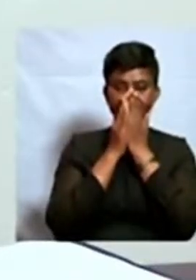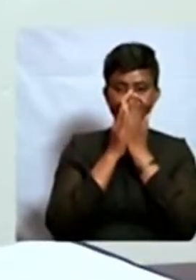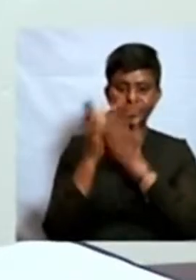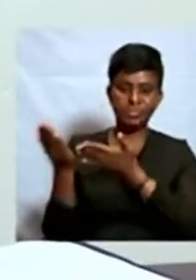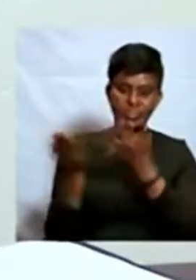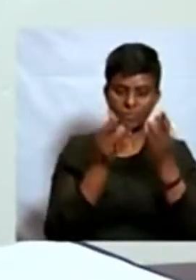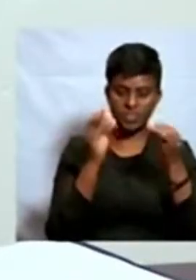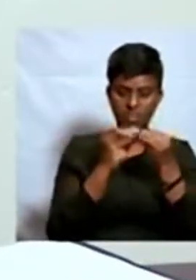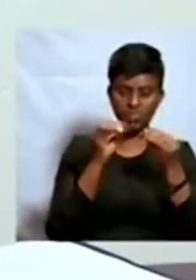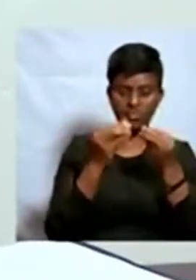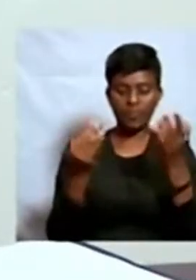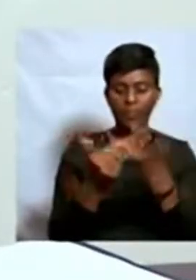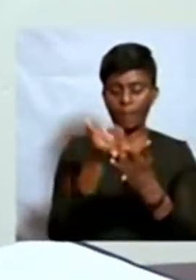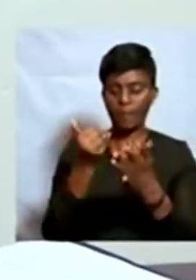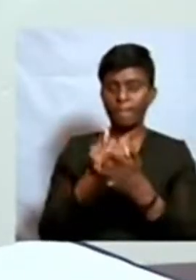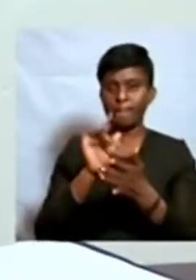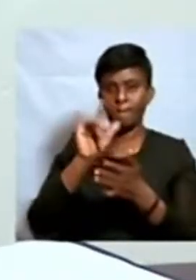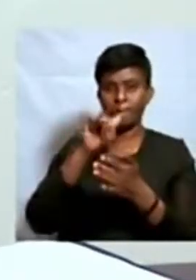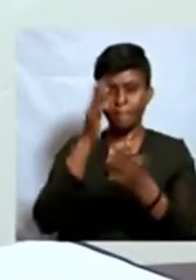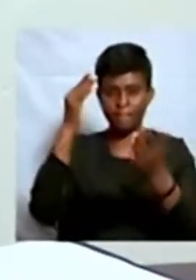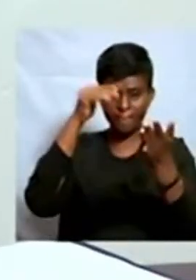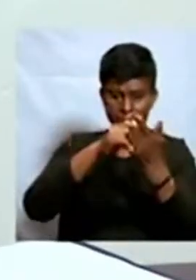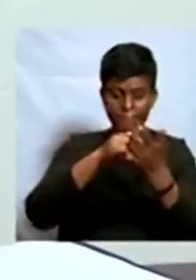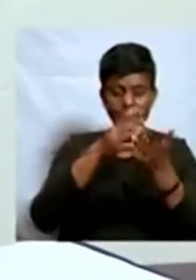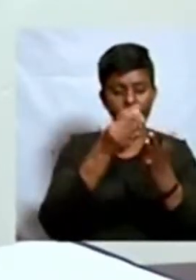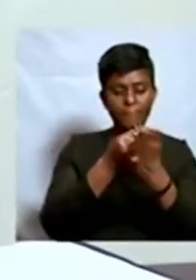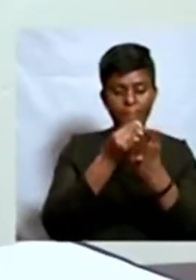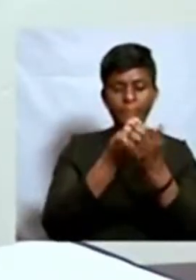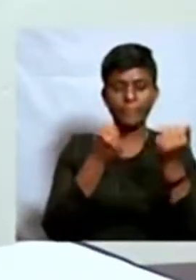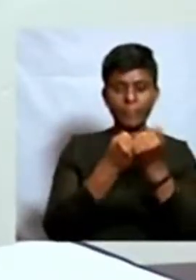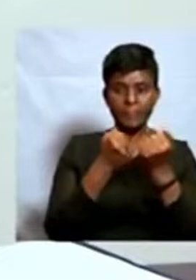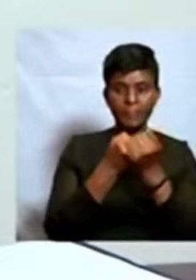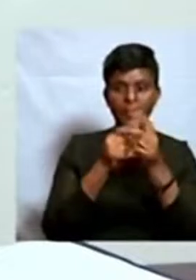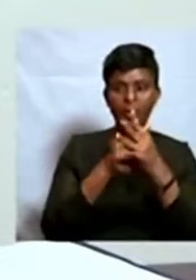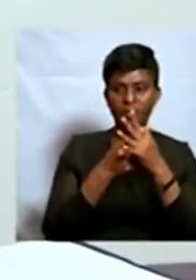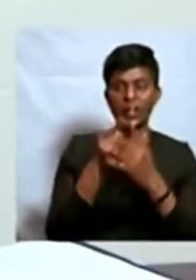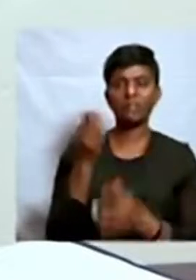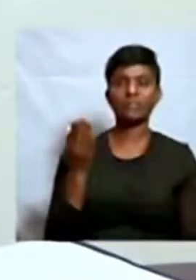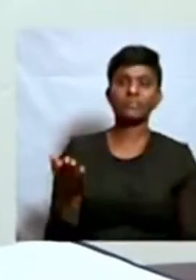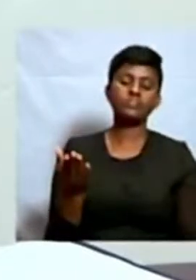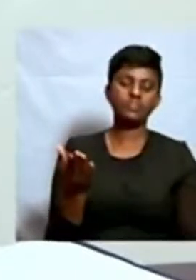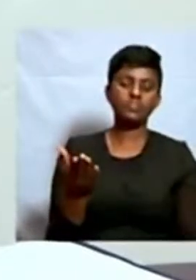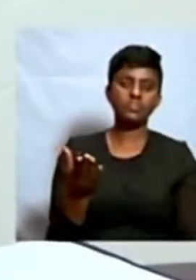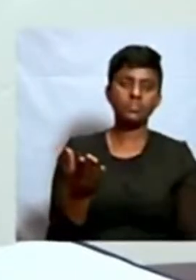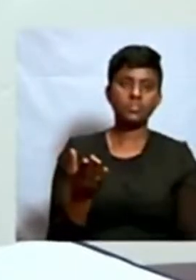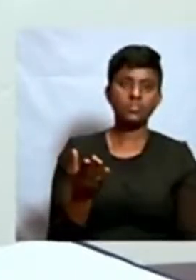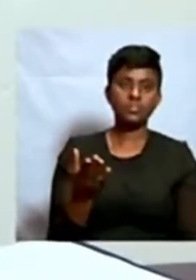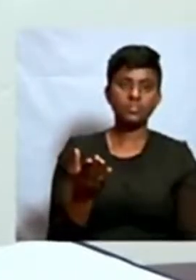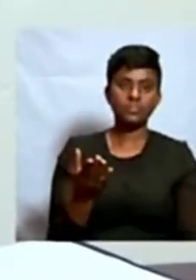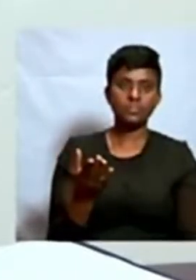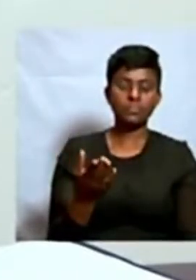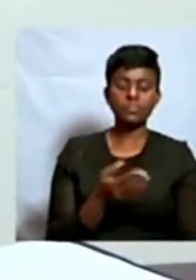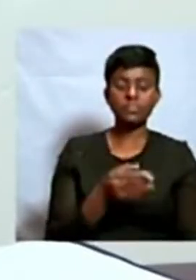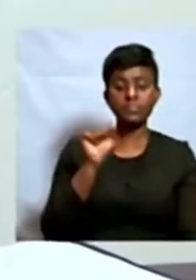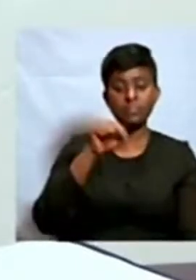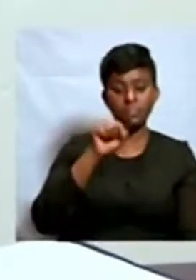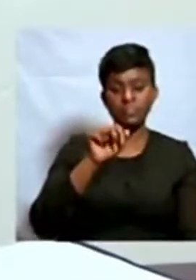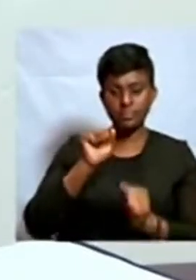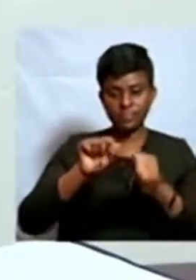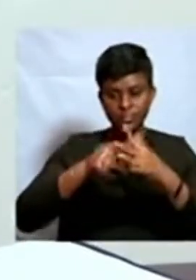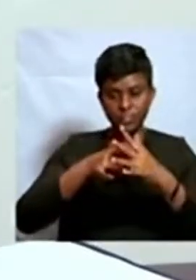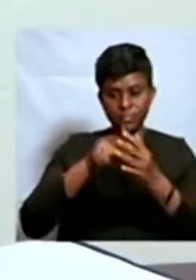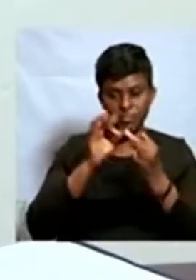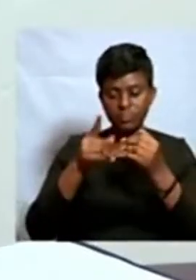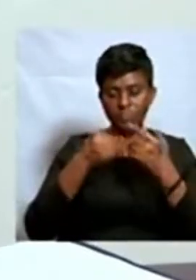Bringing modern aircraft, again, is related to financing. As a startup, normally, yes, you can start if